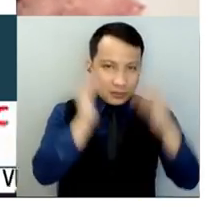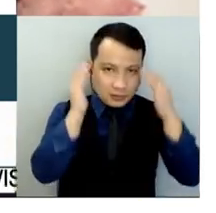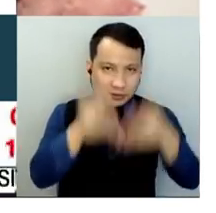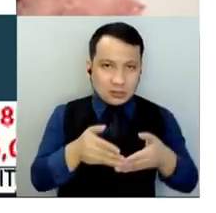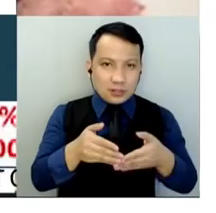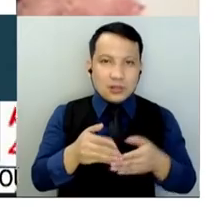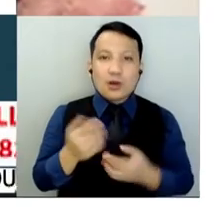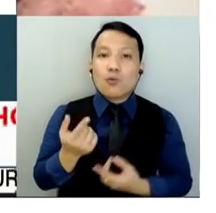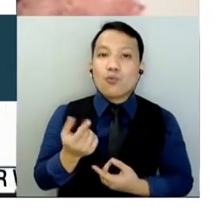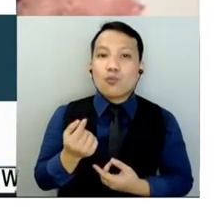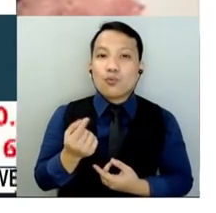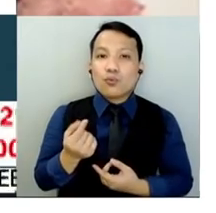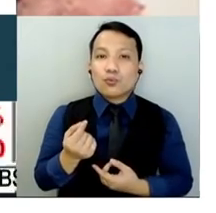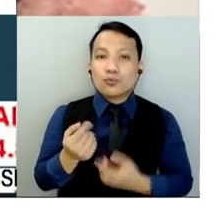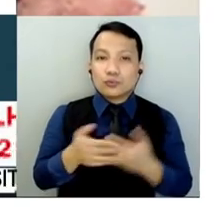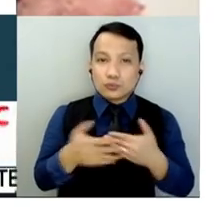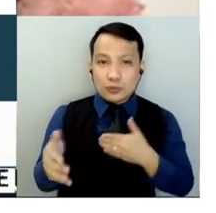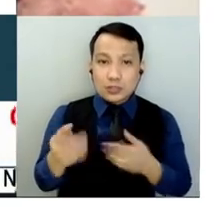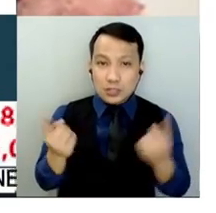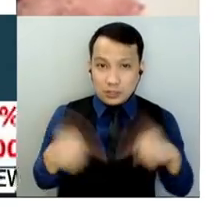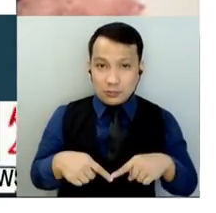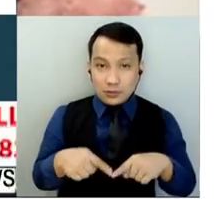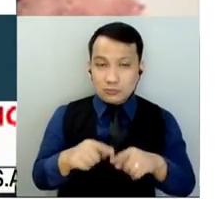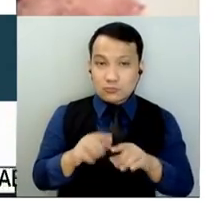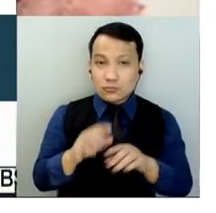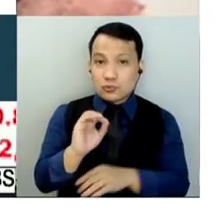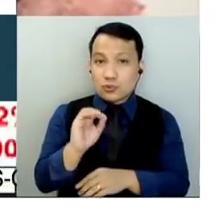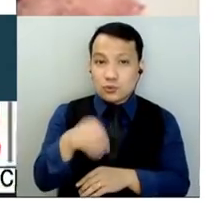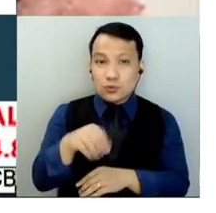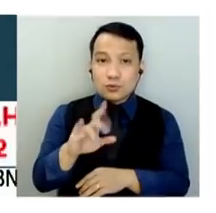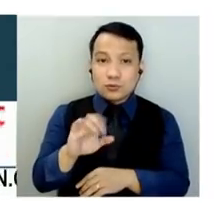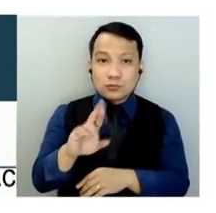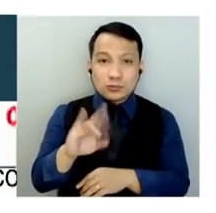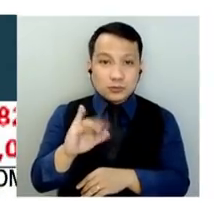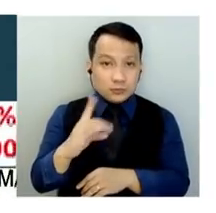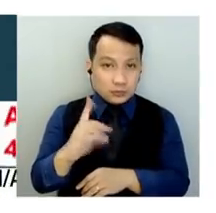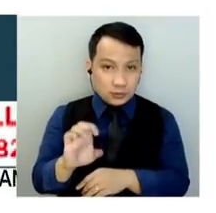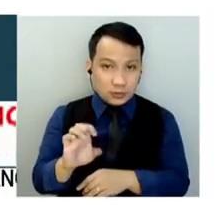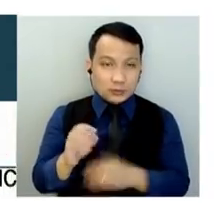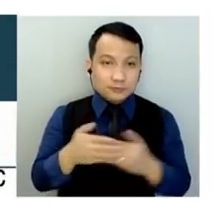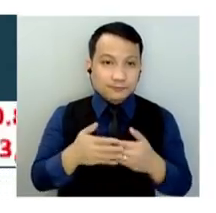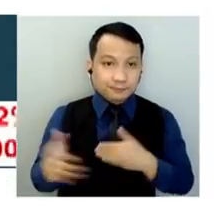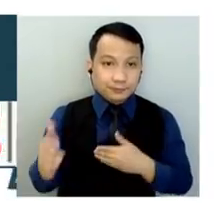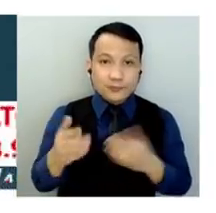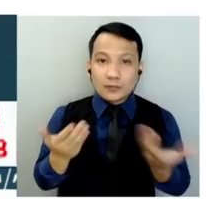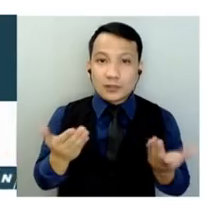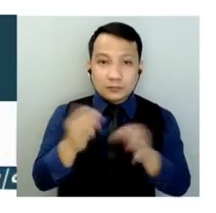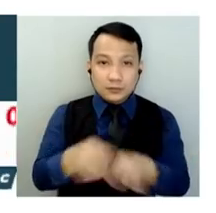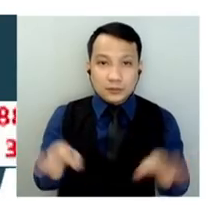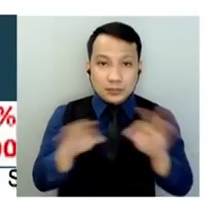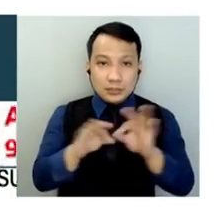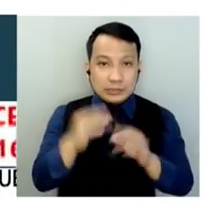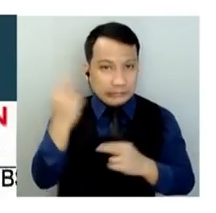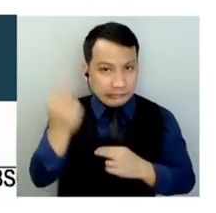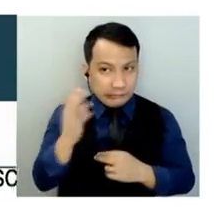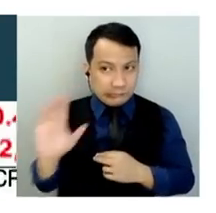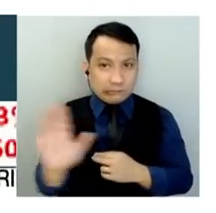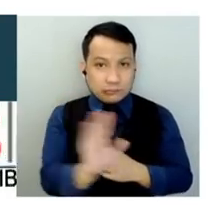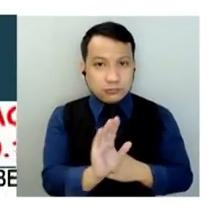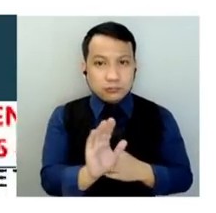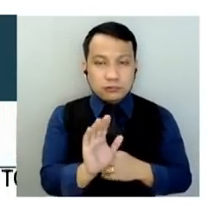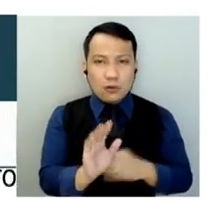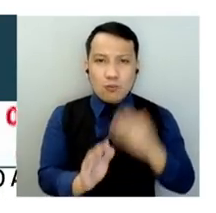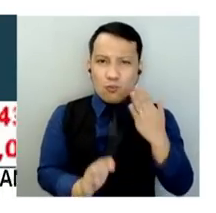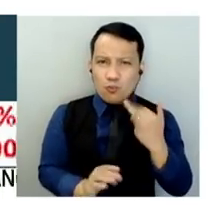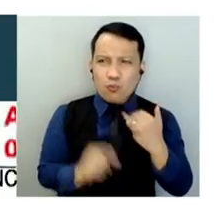do what it can, which is to override. Actually, the very basic thing of knowing the reason behind why